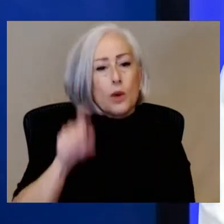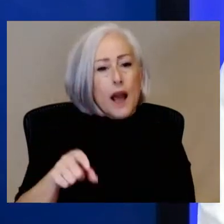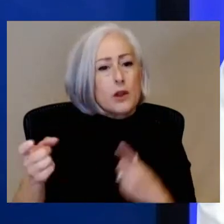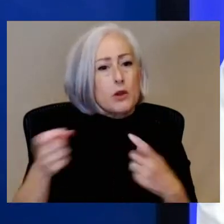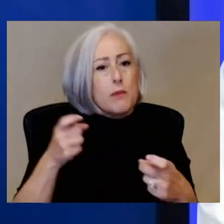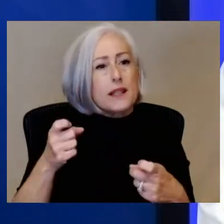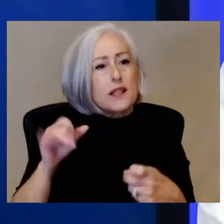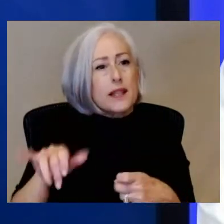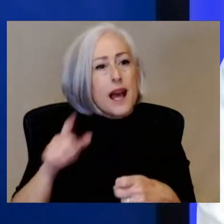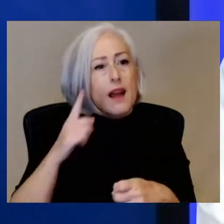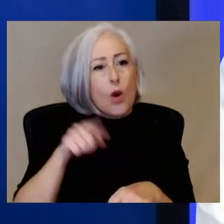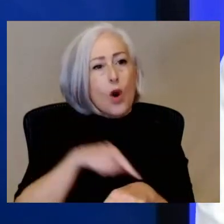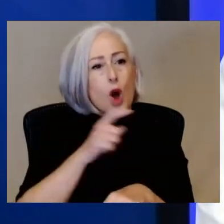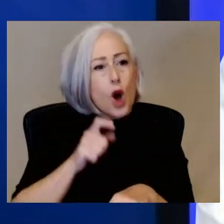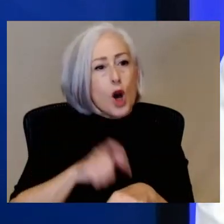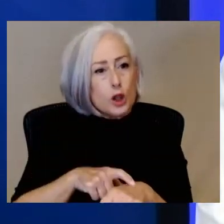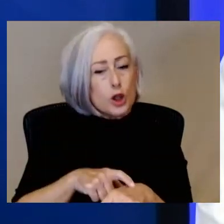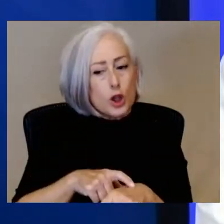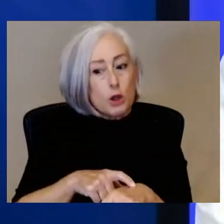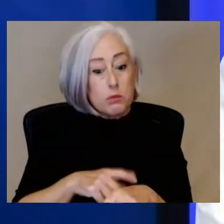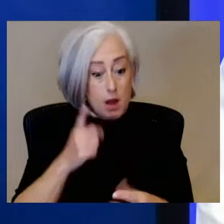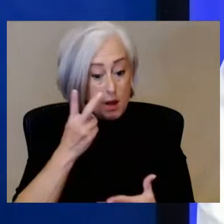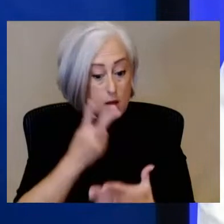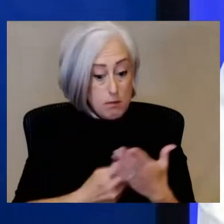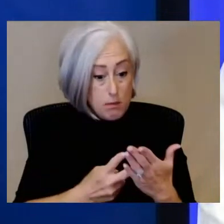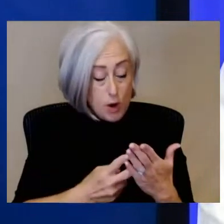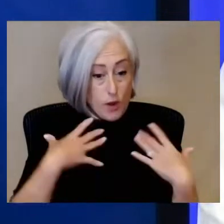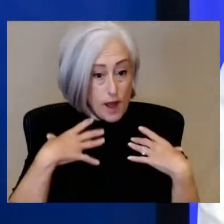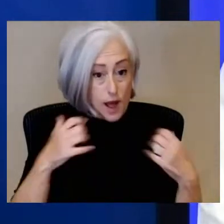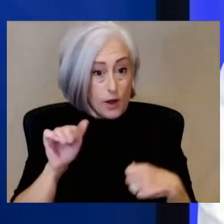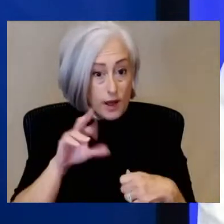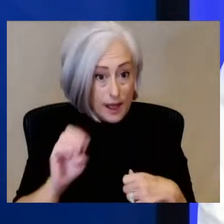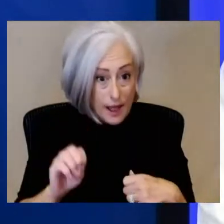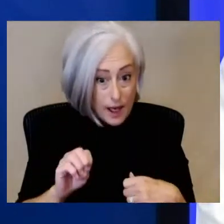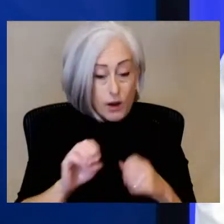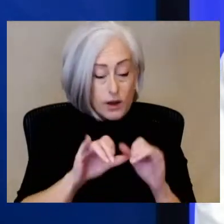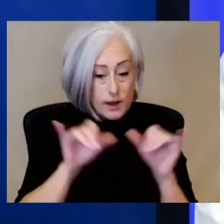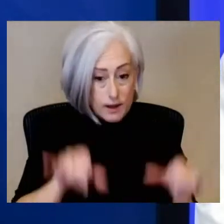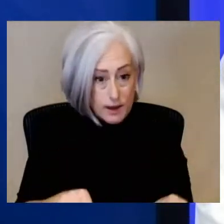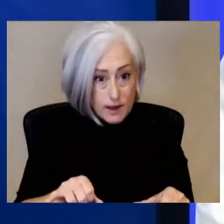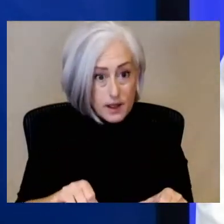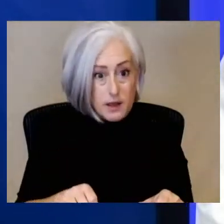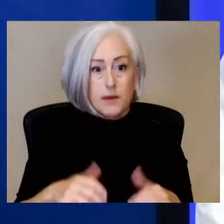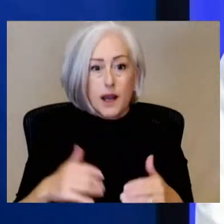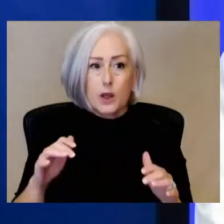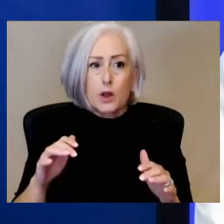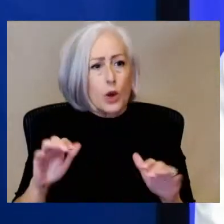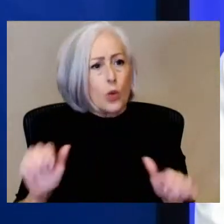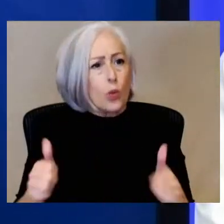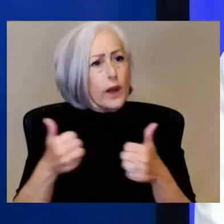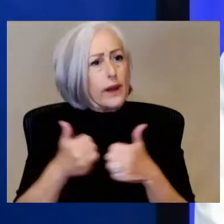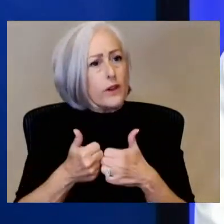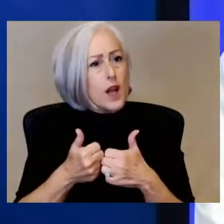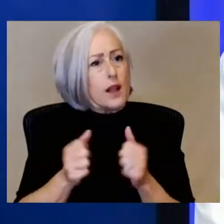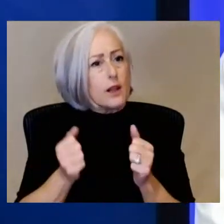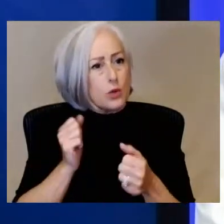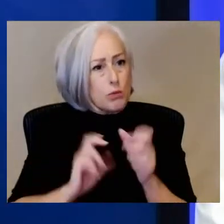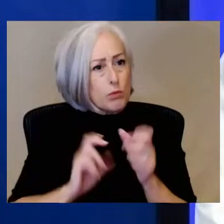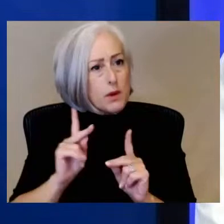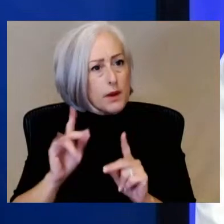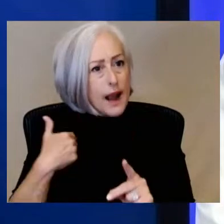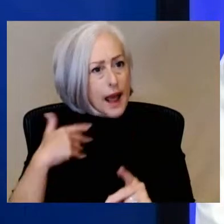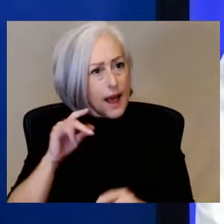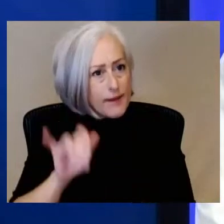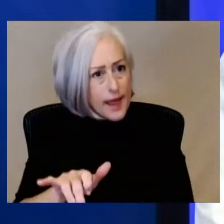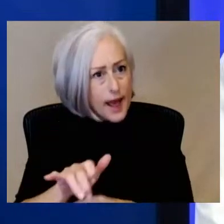and as a healthcare system. And we're being challenged already by the number of people who have long COVID. If you follow that up, the other thing that was